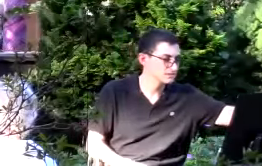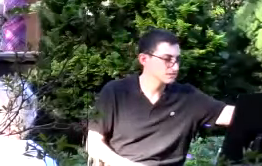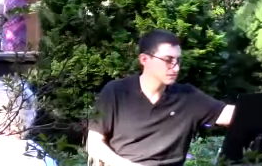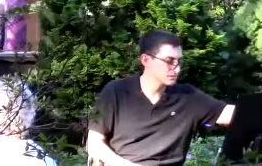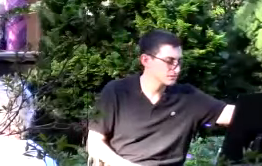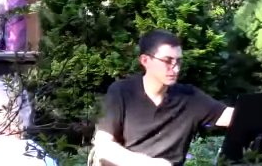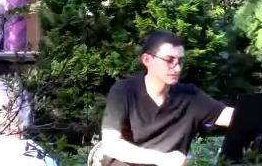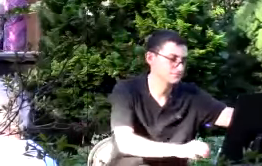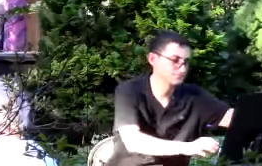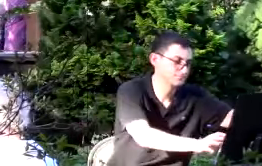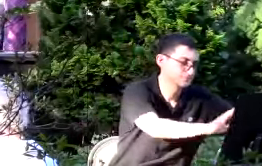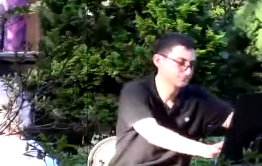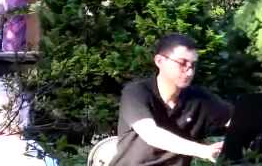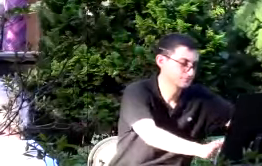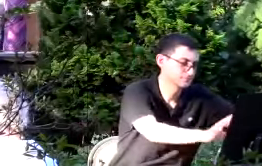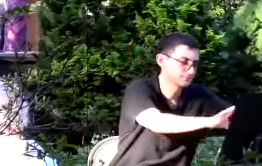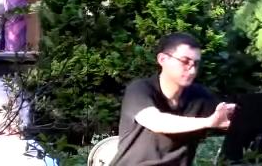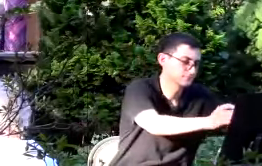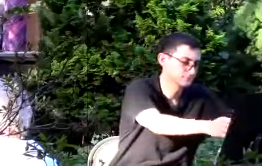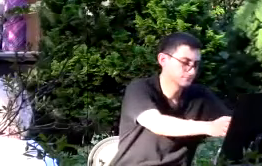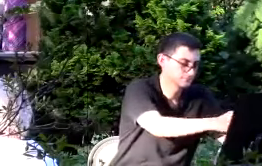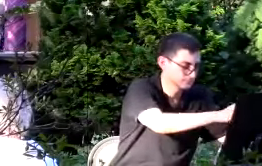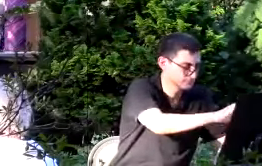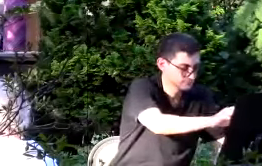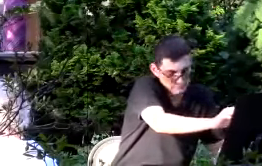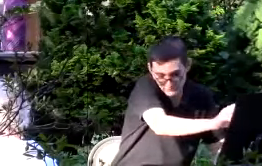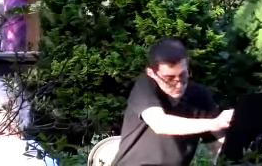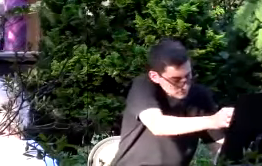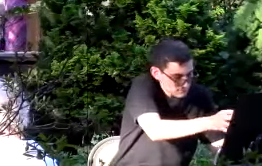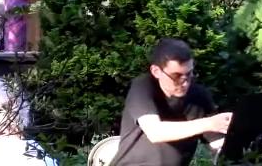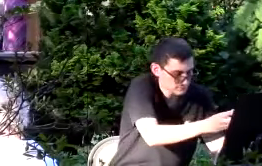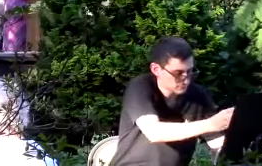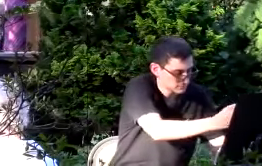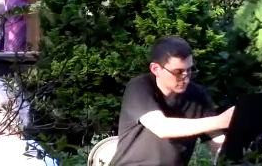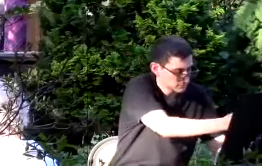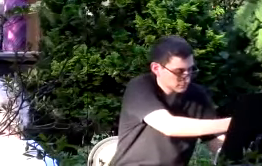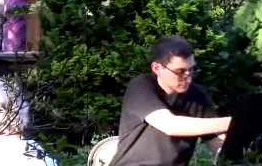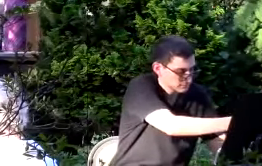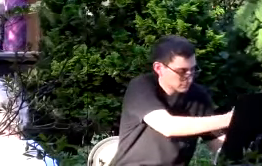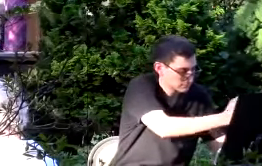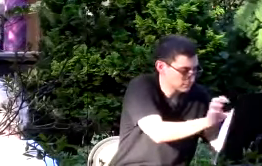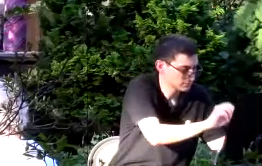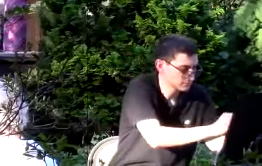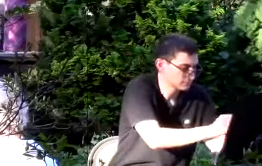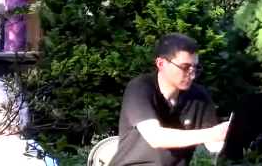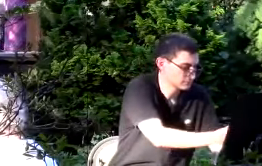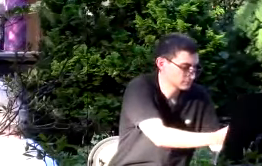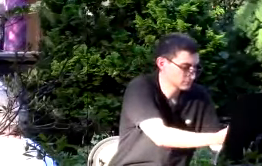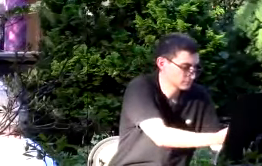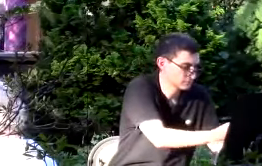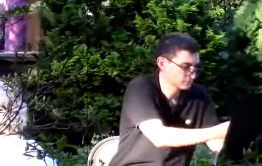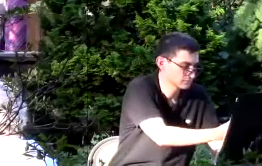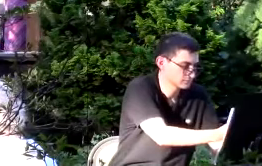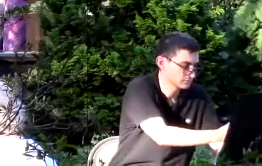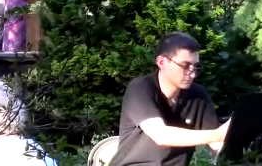adodi likrat likrat kala bene bene shabbat lekavela Shamor